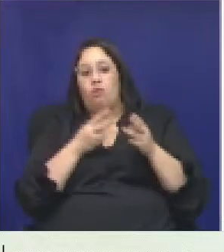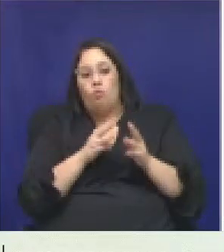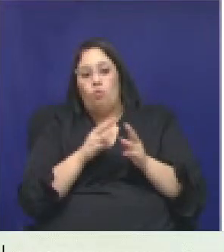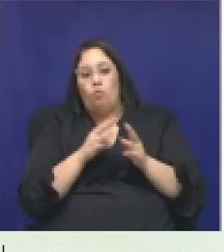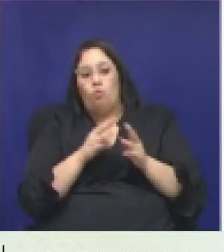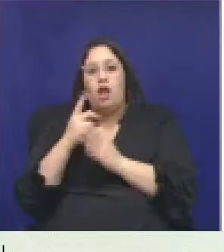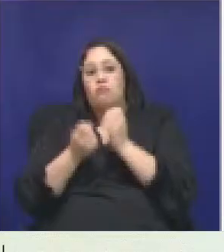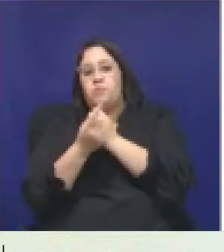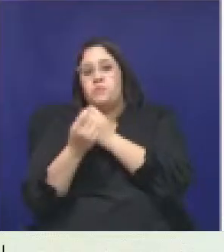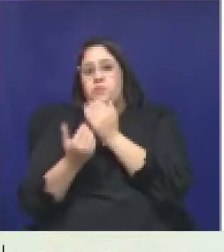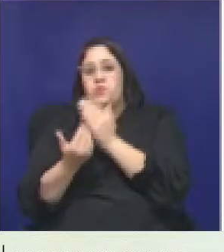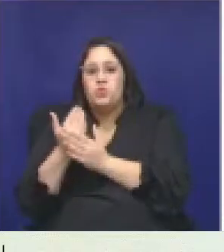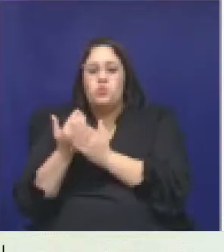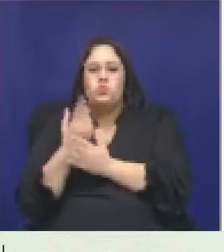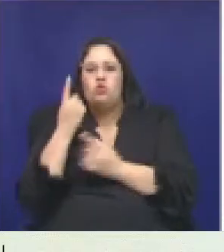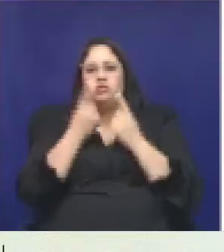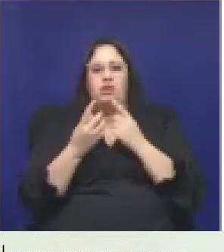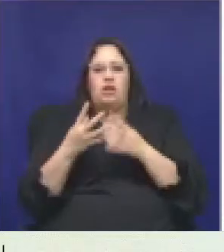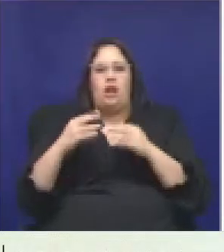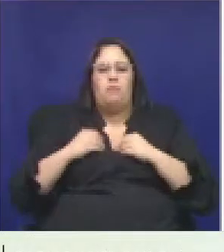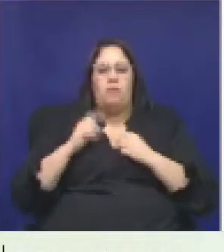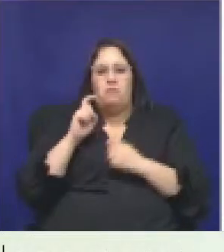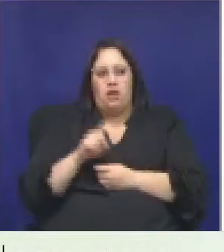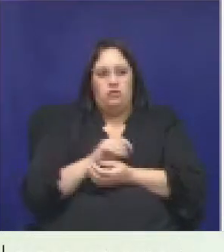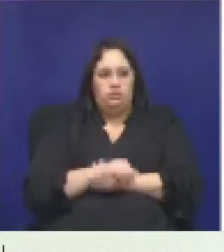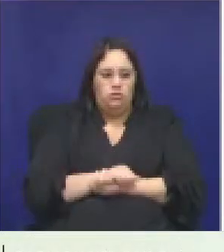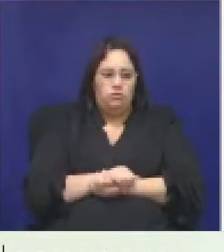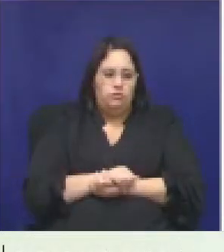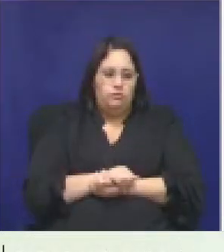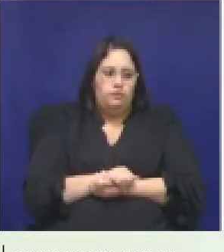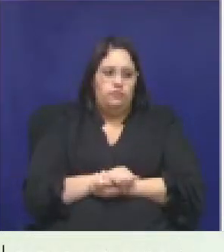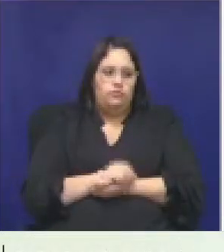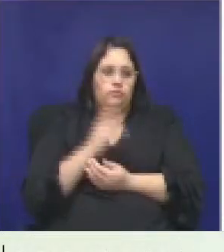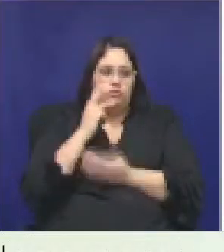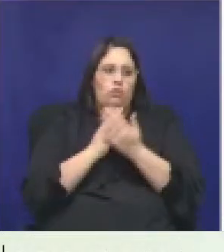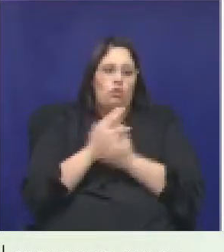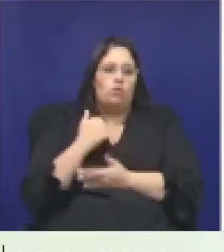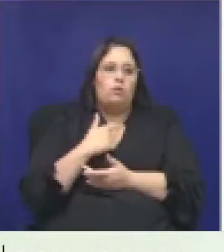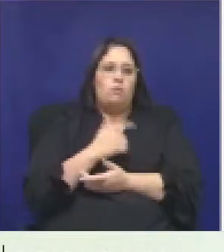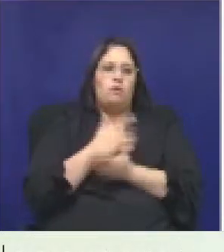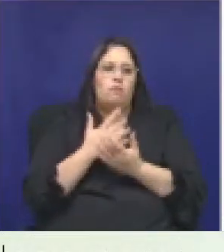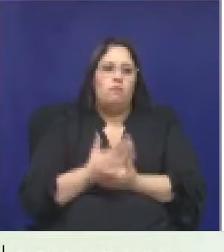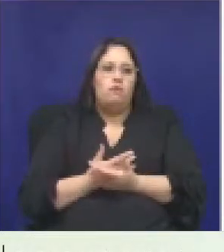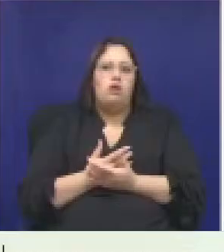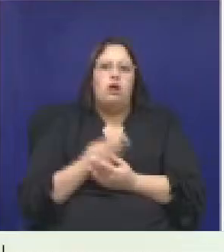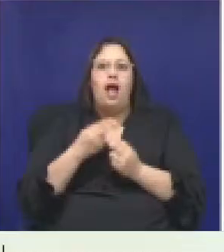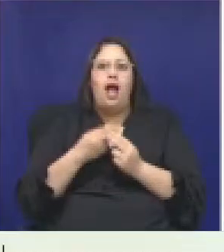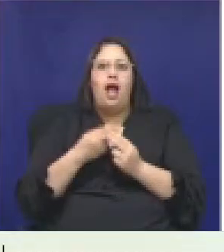fields should also be considered. Honorable members, we are in a period with higher levels of migration and